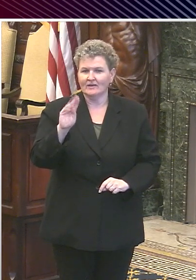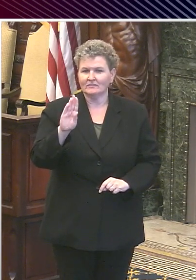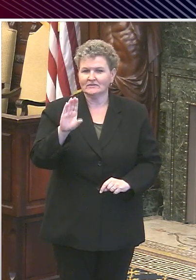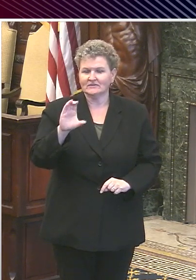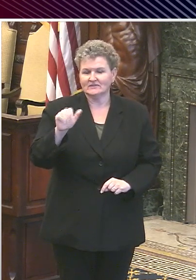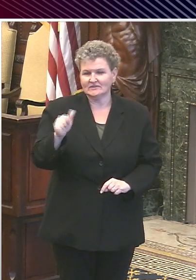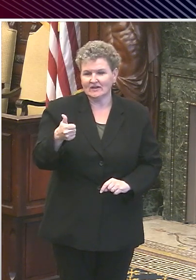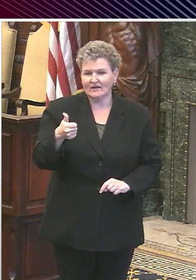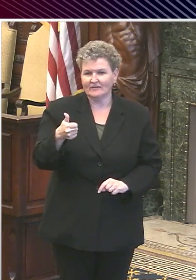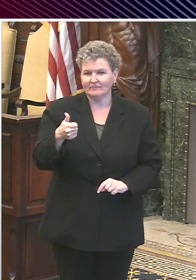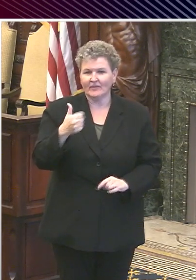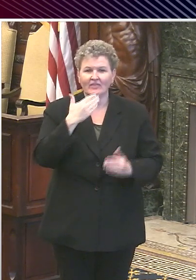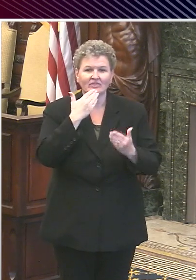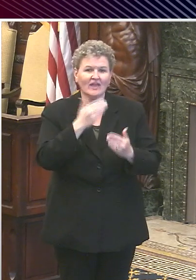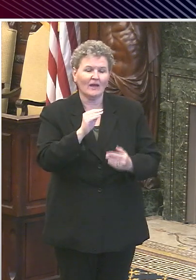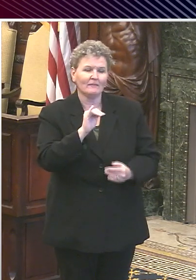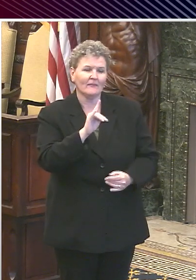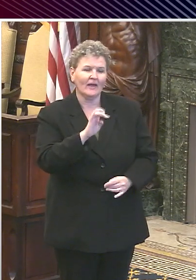Thanks, Mike.